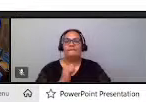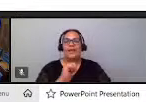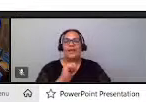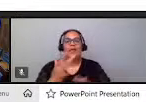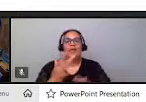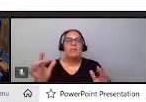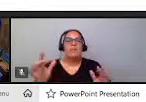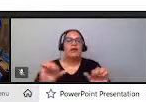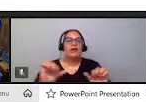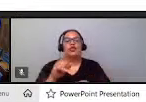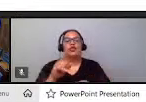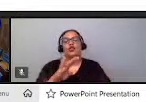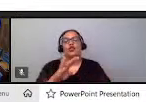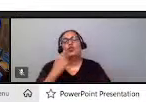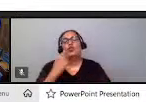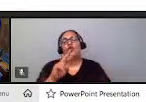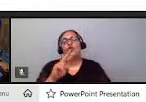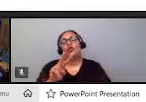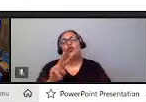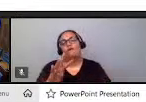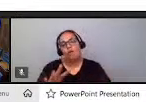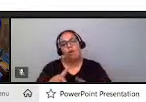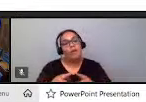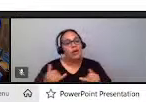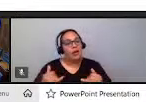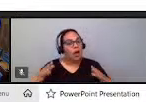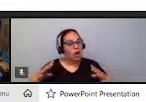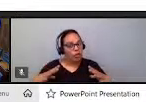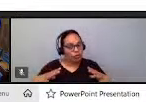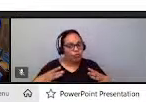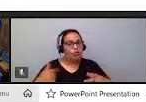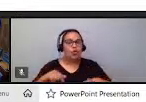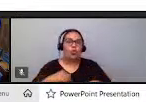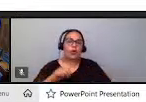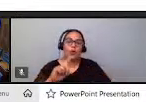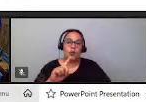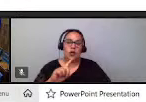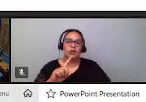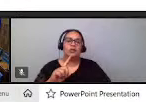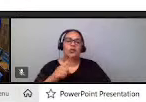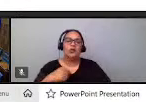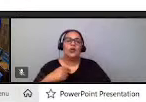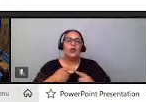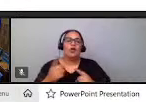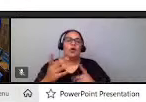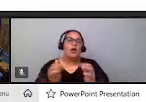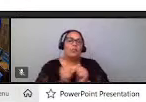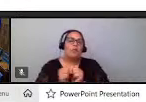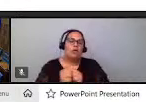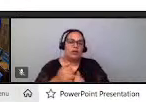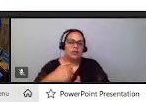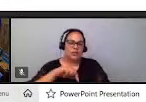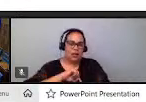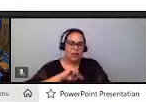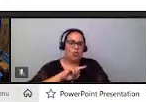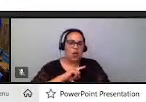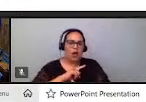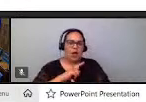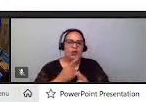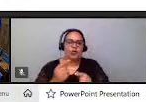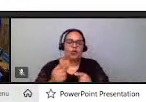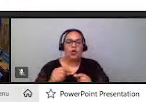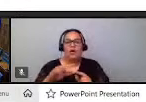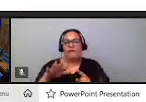June 2024 in the meantime we've gone to um to our partners to solicit